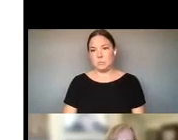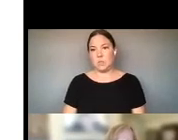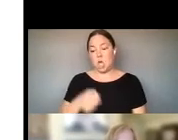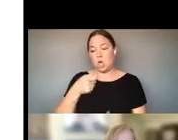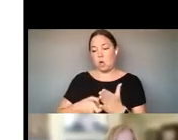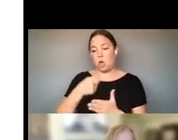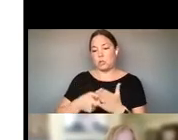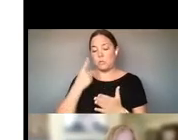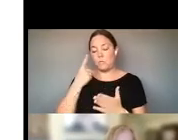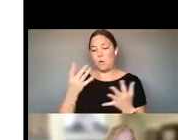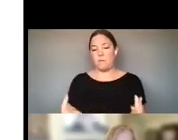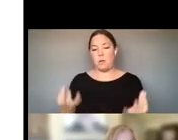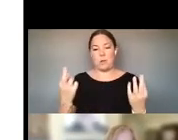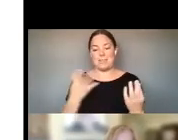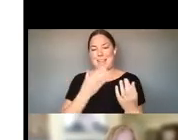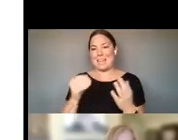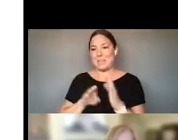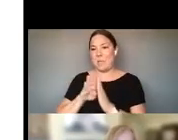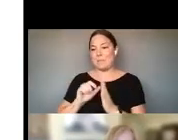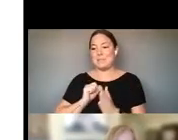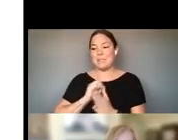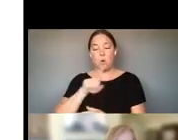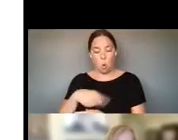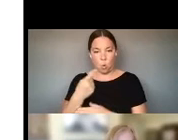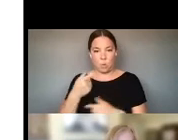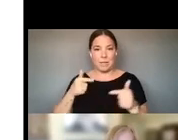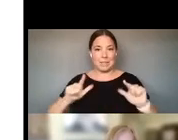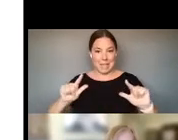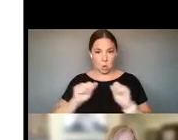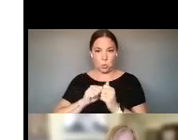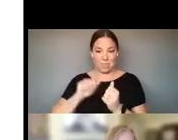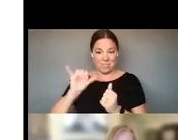and development staff are only allowable under this program. Um,